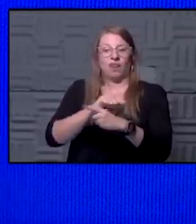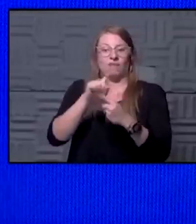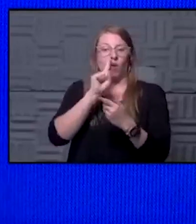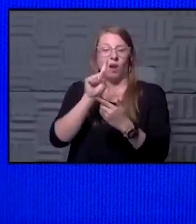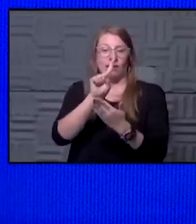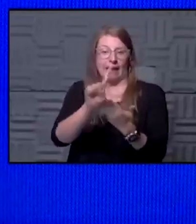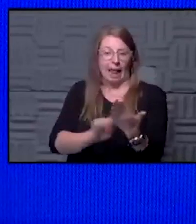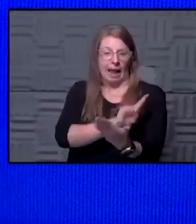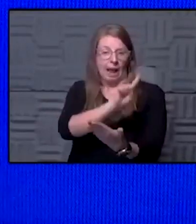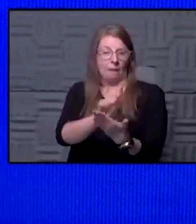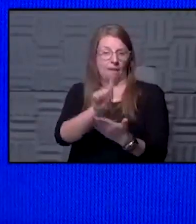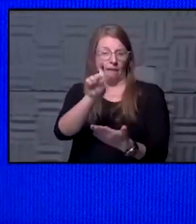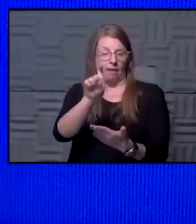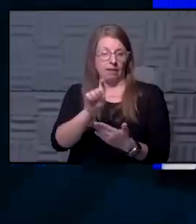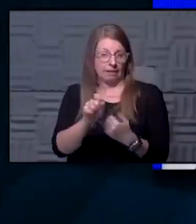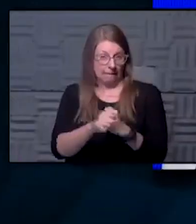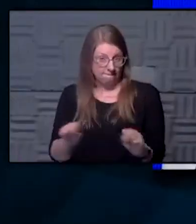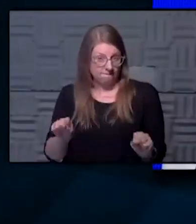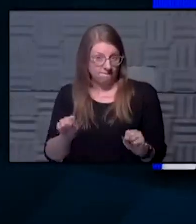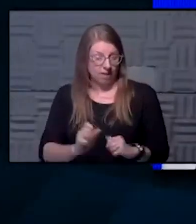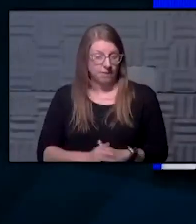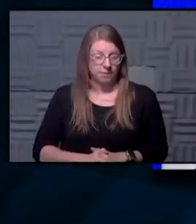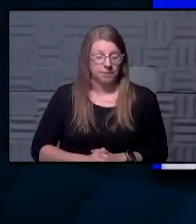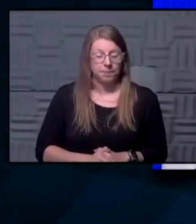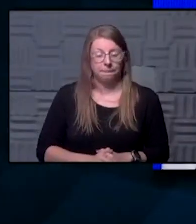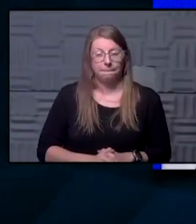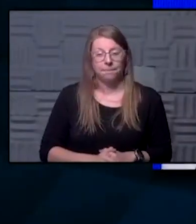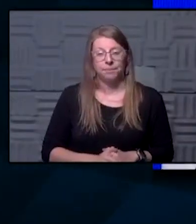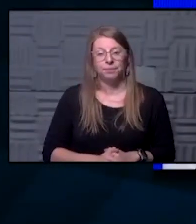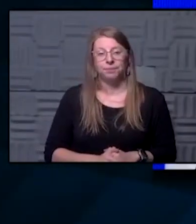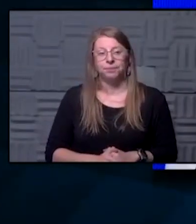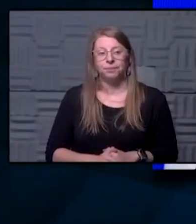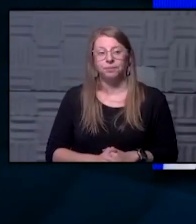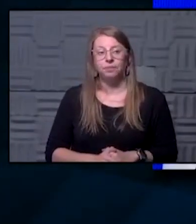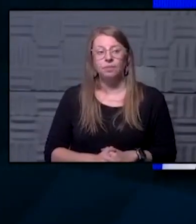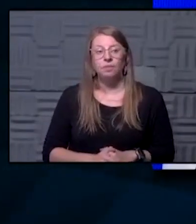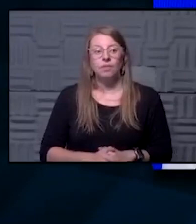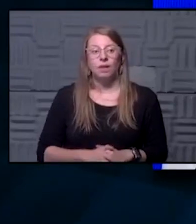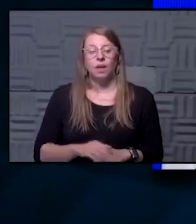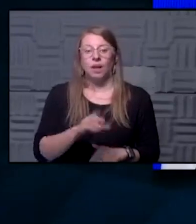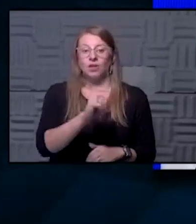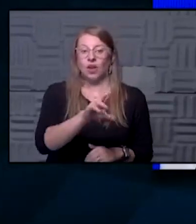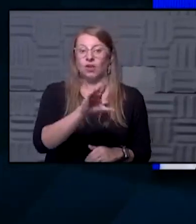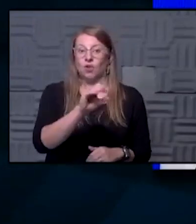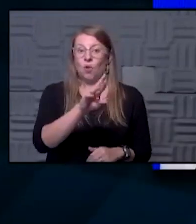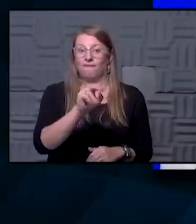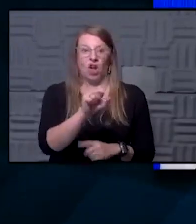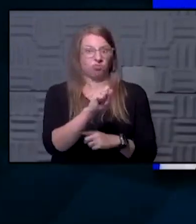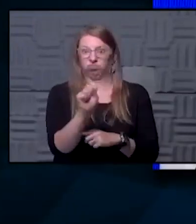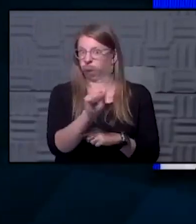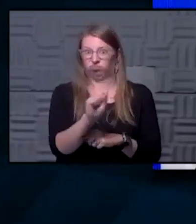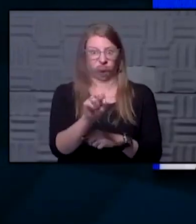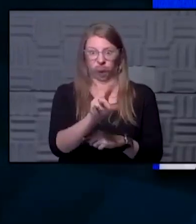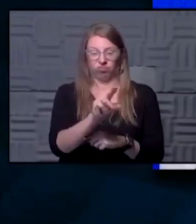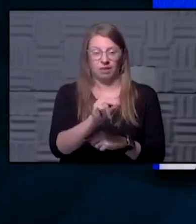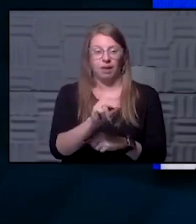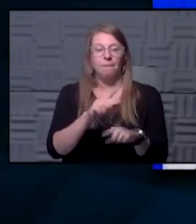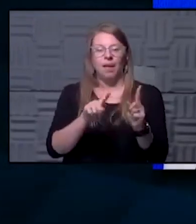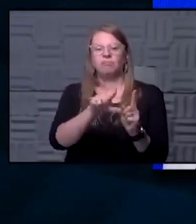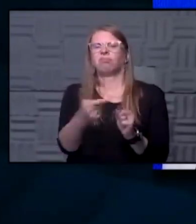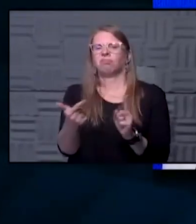so? Practicing for an hour, Pastor. What do you think? Well, I think Dr. Corriveau's shaking on that question, but you start.